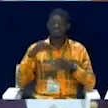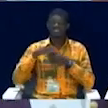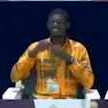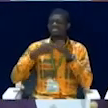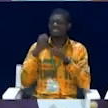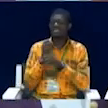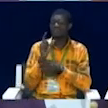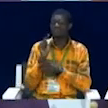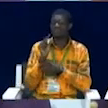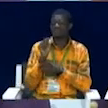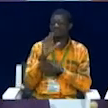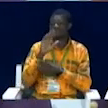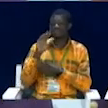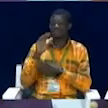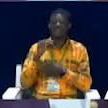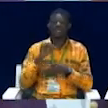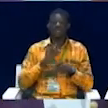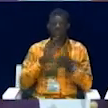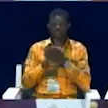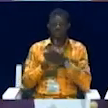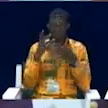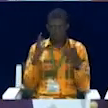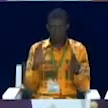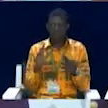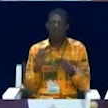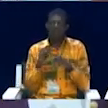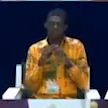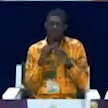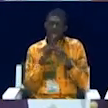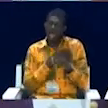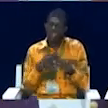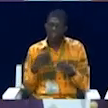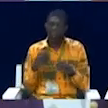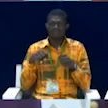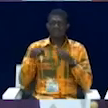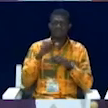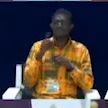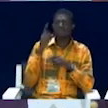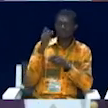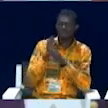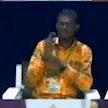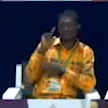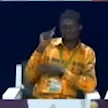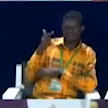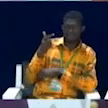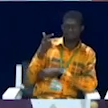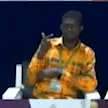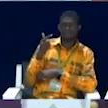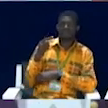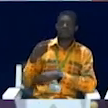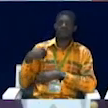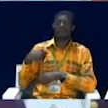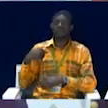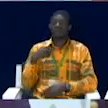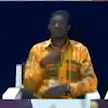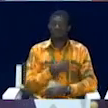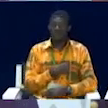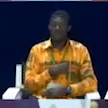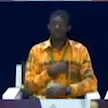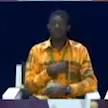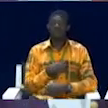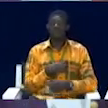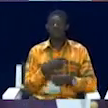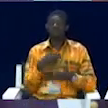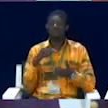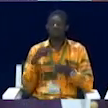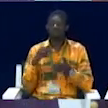2015, we got married. And about a year later, we were not seeing anything.